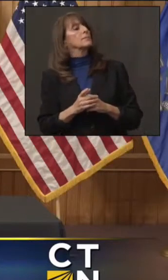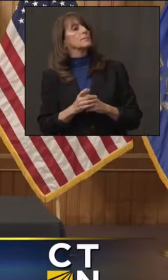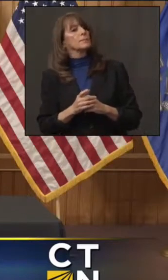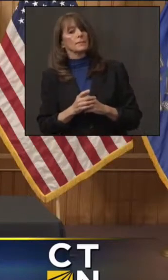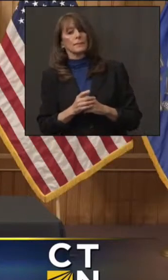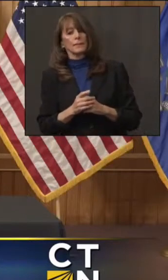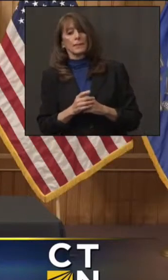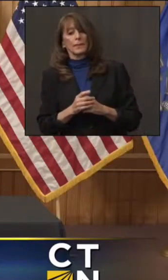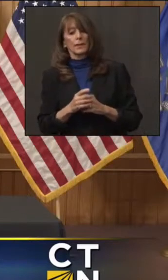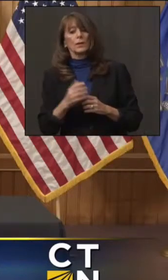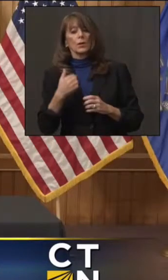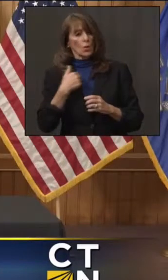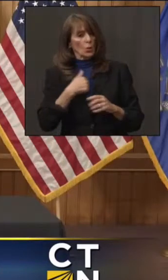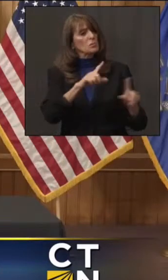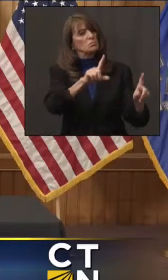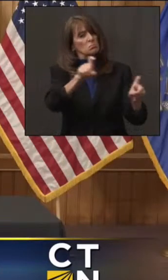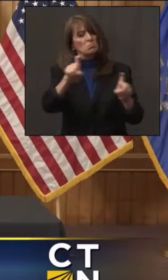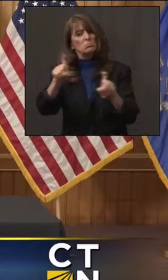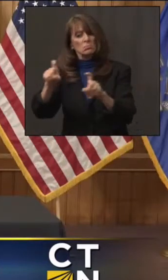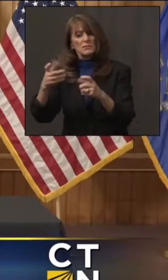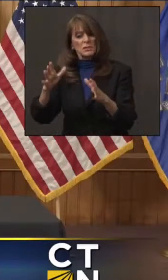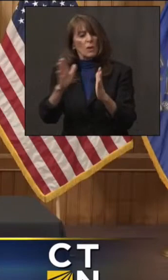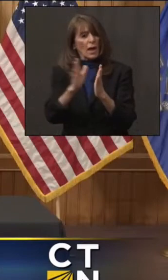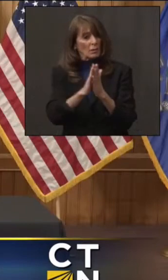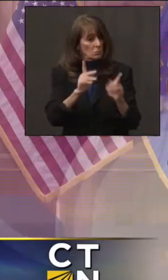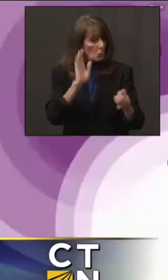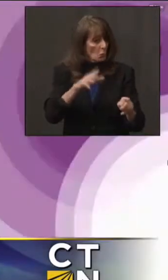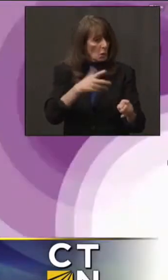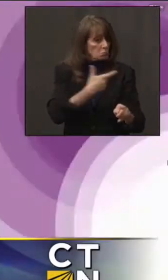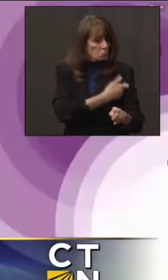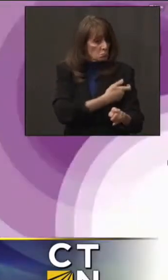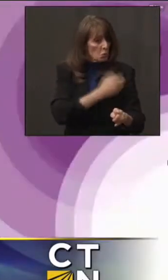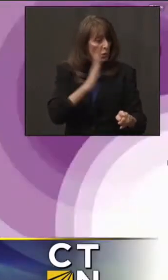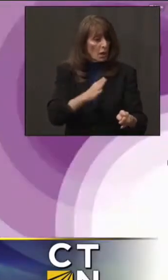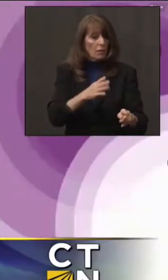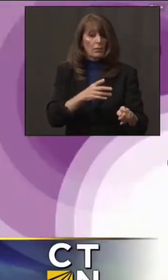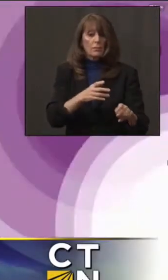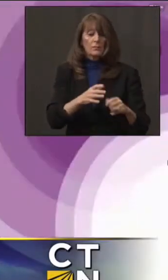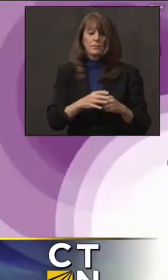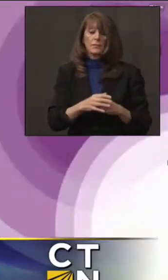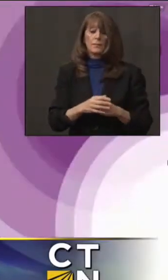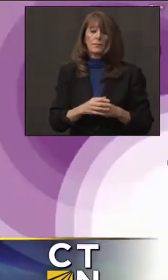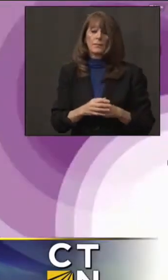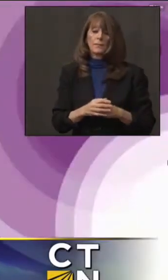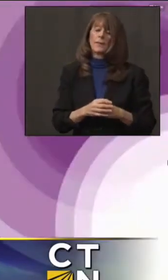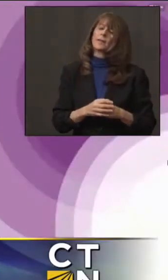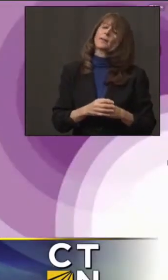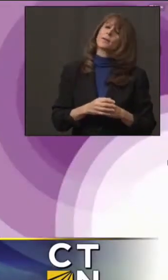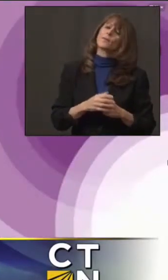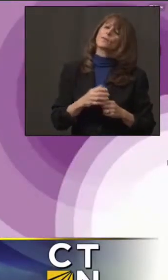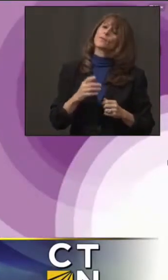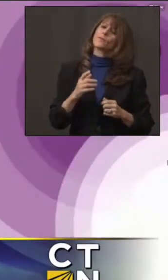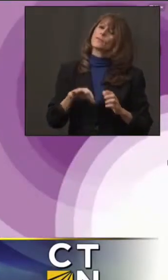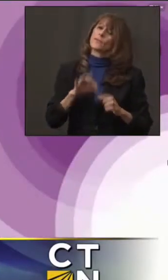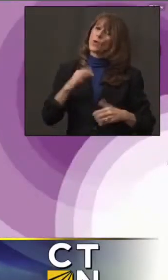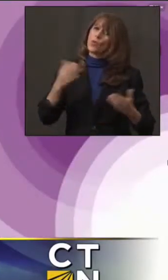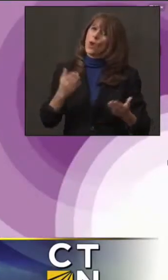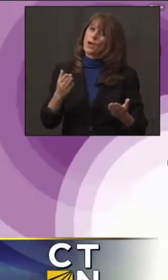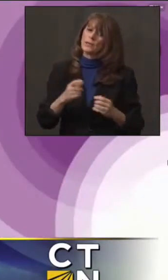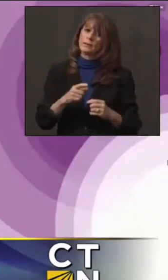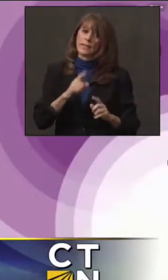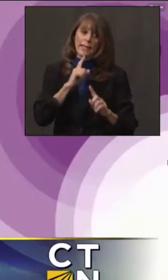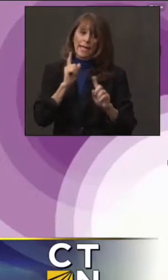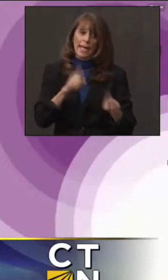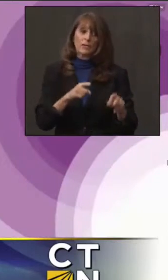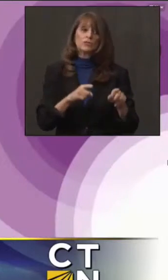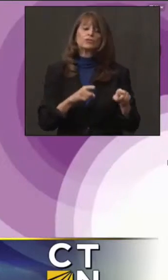we did survey, and I'm sure the other healthcare systems did as well, at Trinity Health in New England. Interestingly, our response rate was very